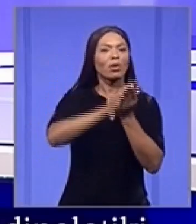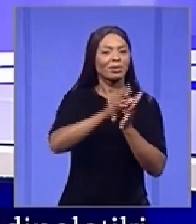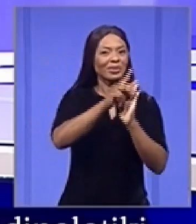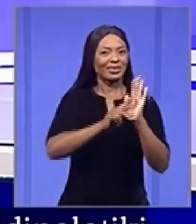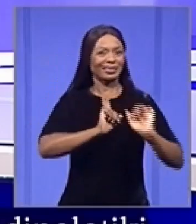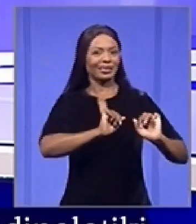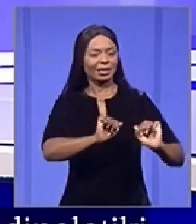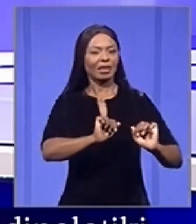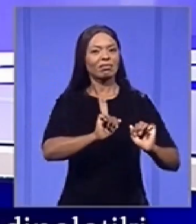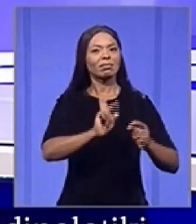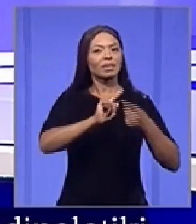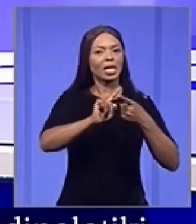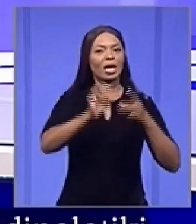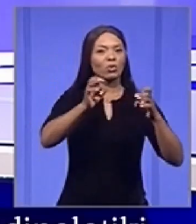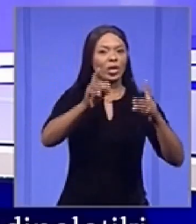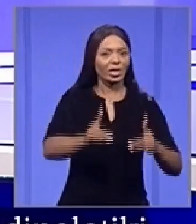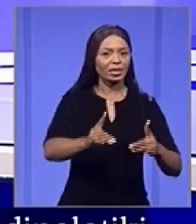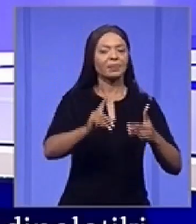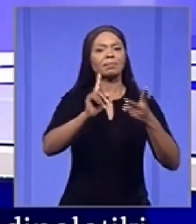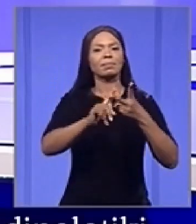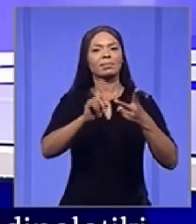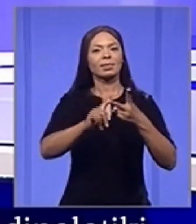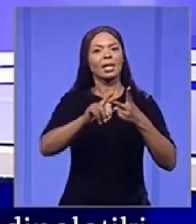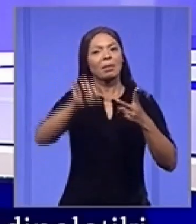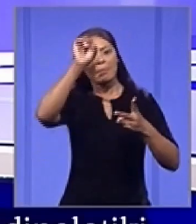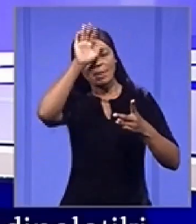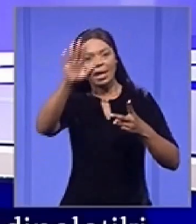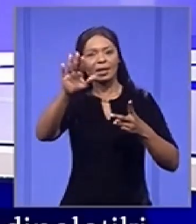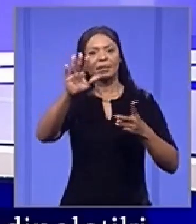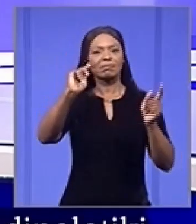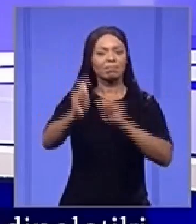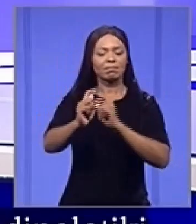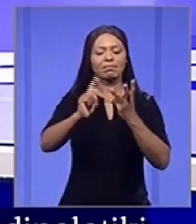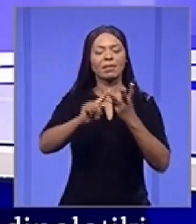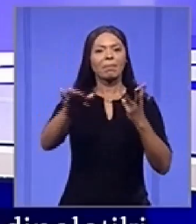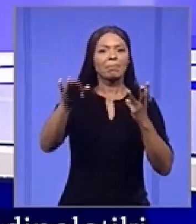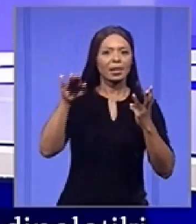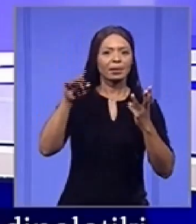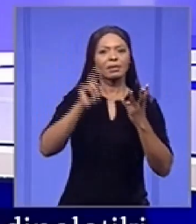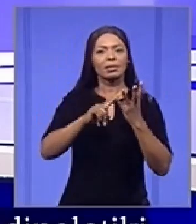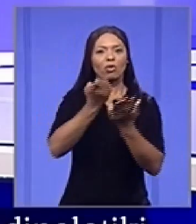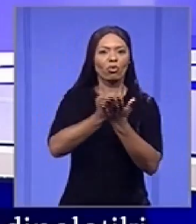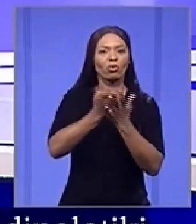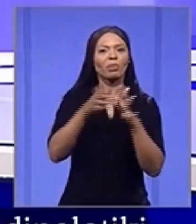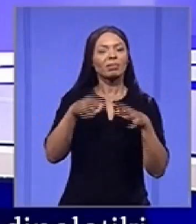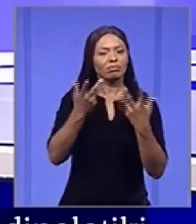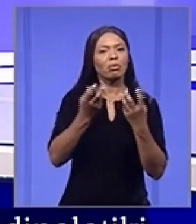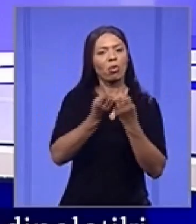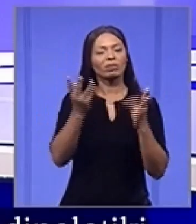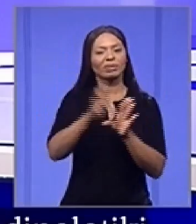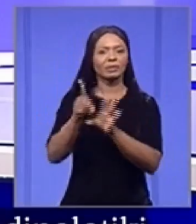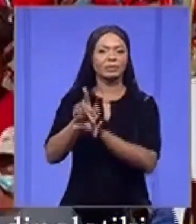dingwe maemo a thuto go fetola meepo dibanka le maphata a mangwe a ikonomi go nna bosetšhaba.